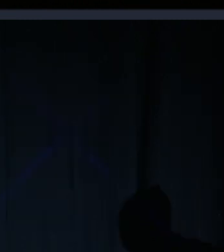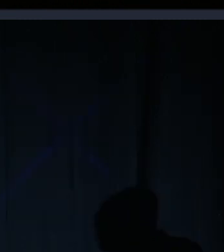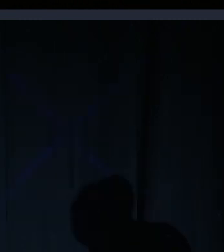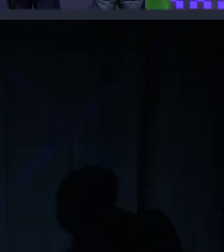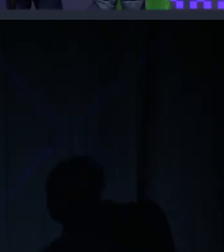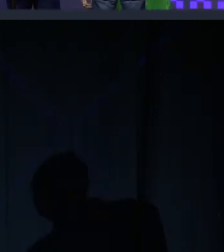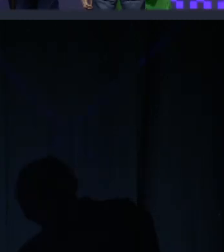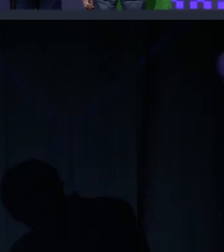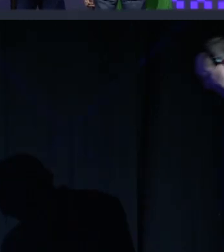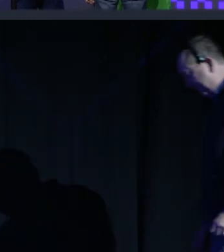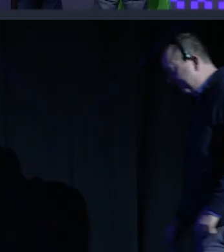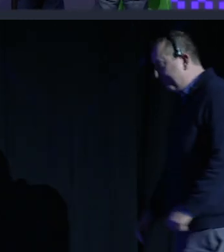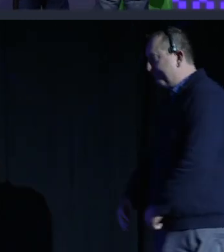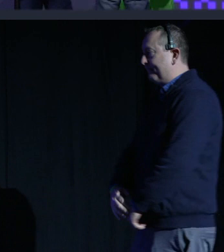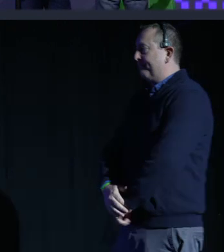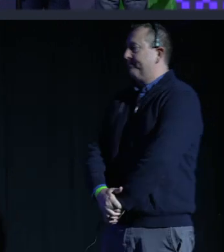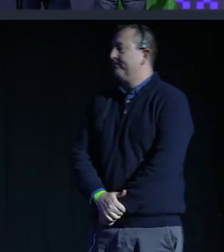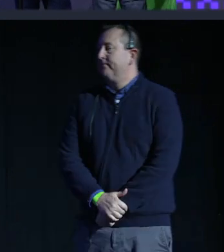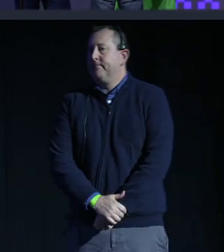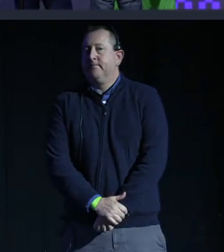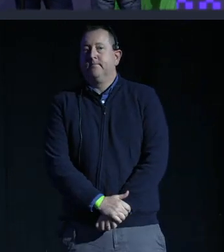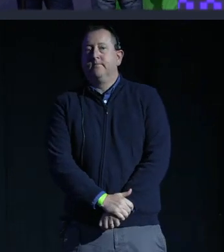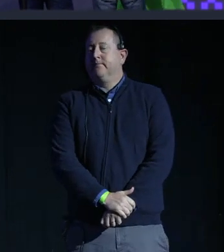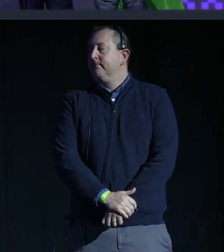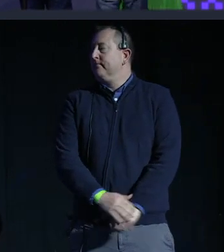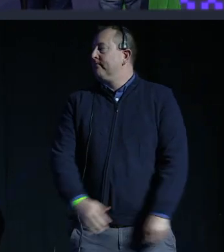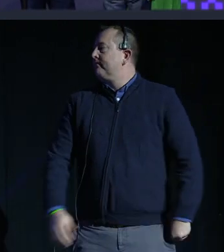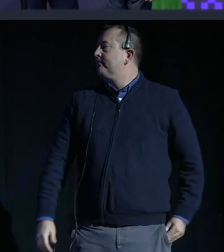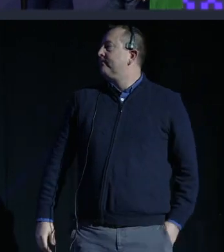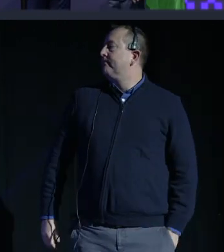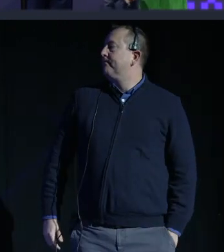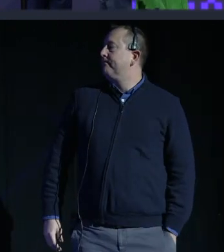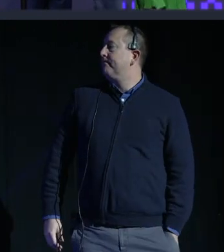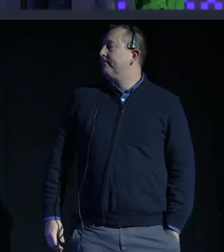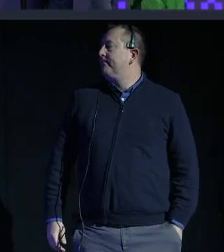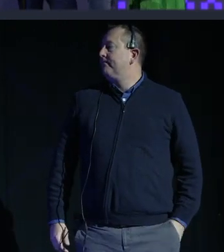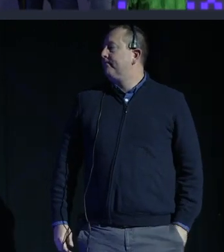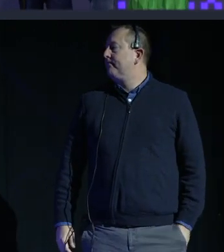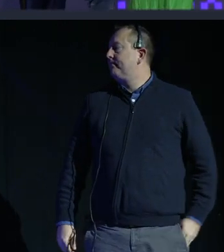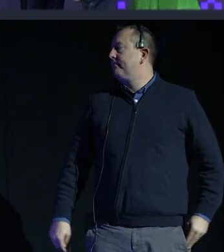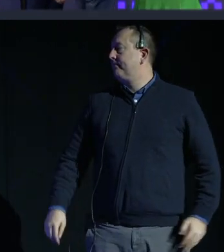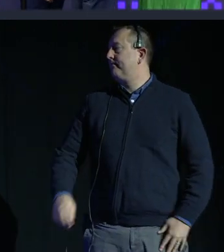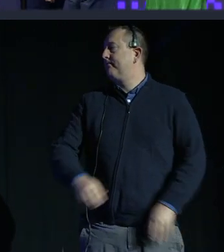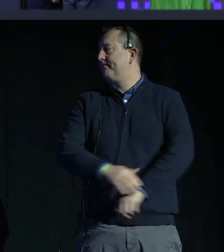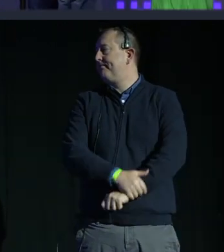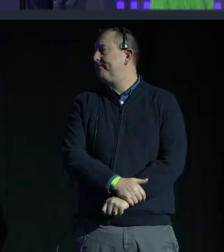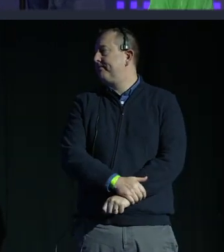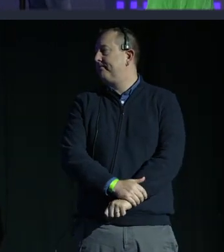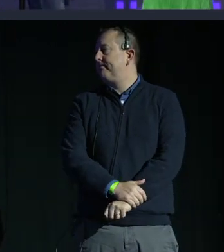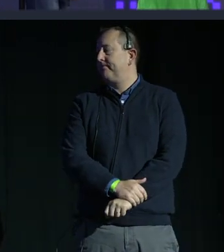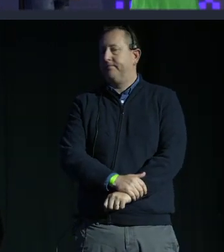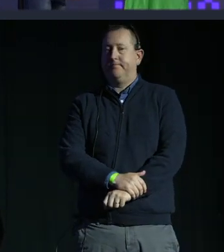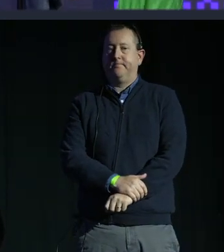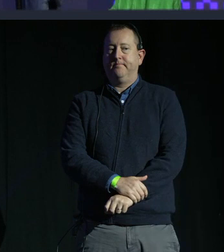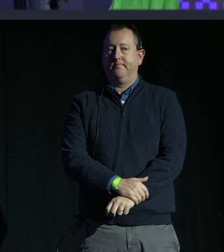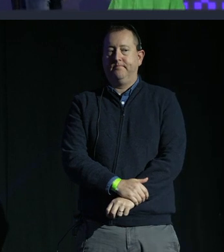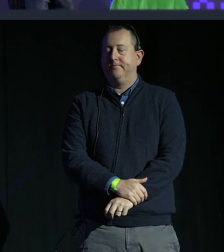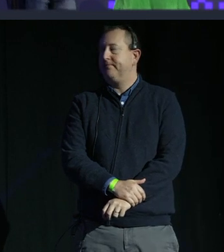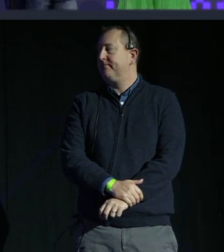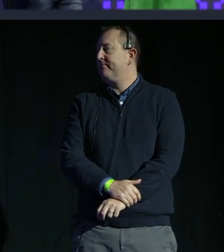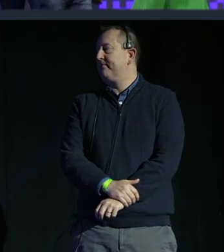Oh, okay. You sure? Okay, if we're going to have that back. Oh, look at this. Real true fireside